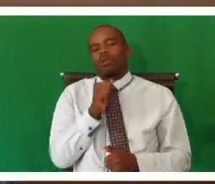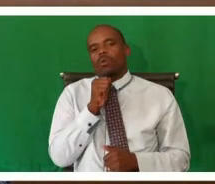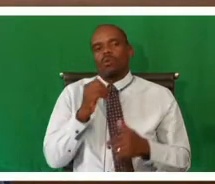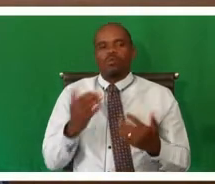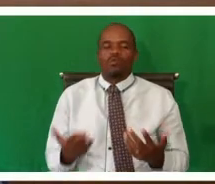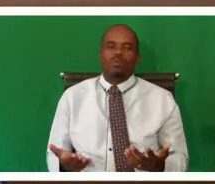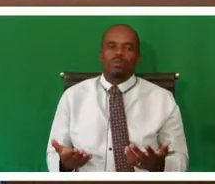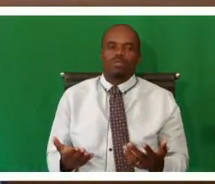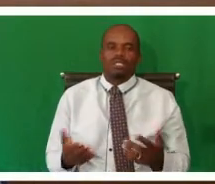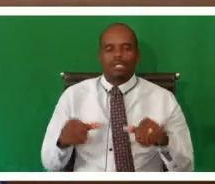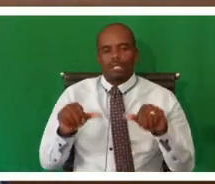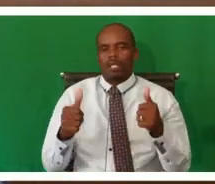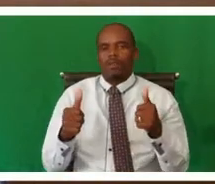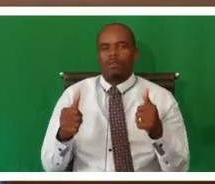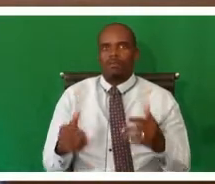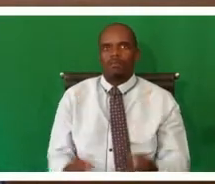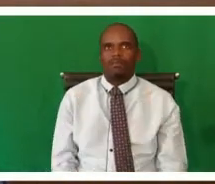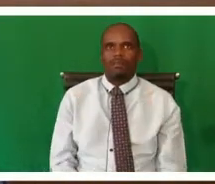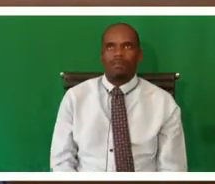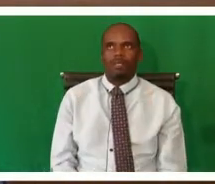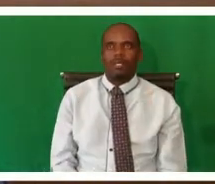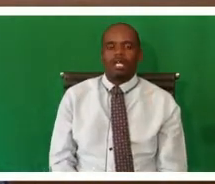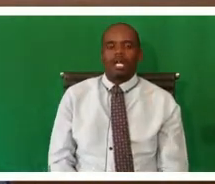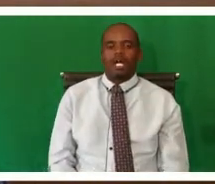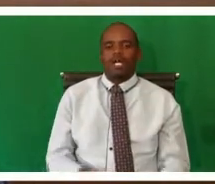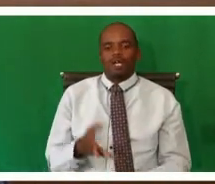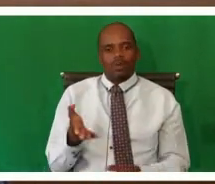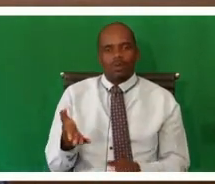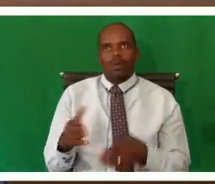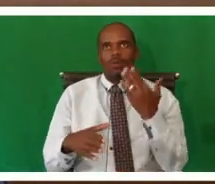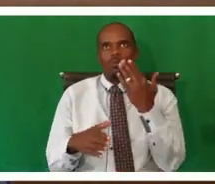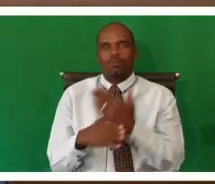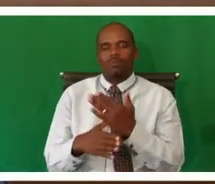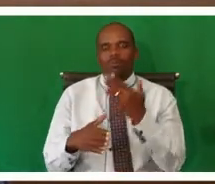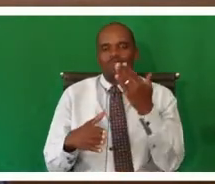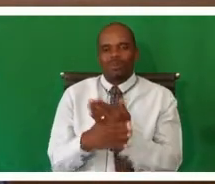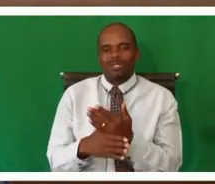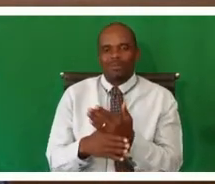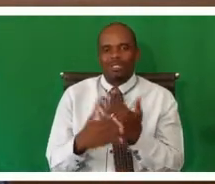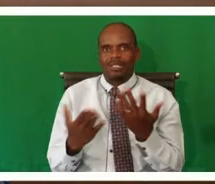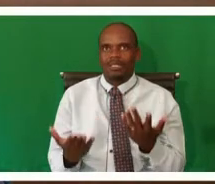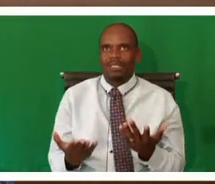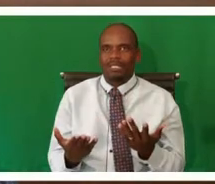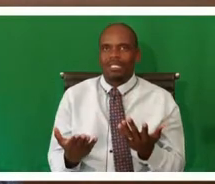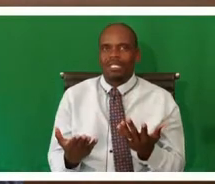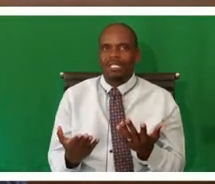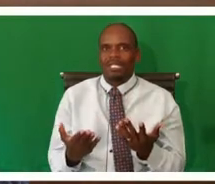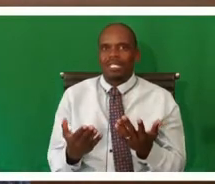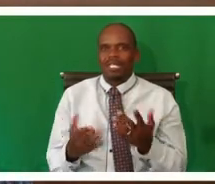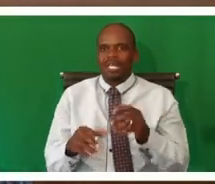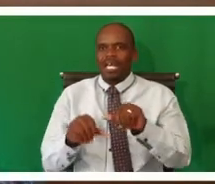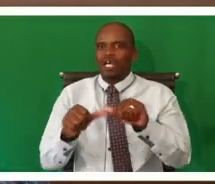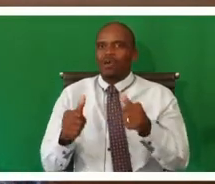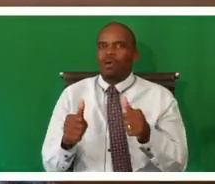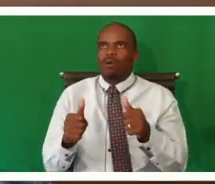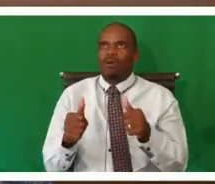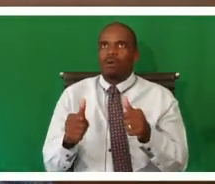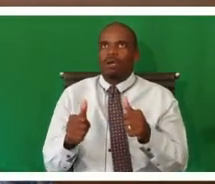mosebetsi ha e so kgone ho etsa mosebetsi o permanent, ebile COVID e entse hore dintho di be